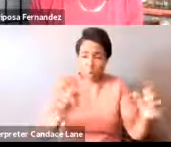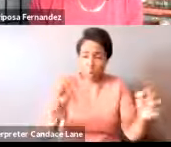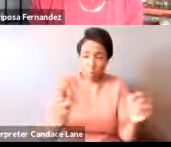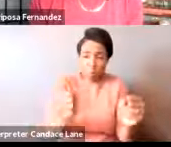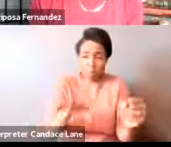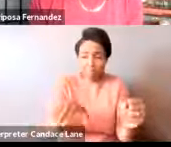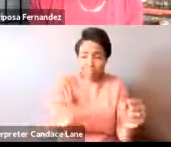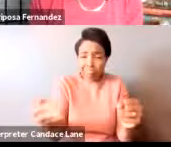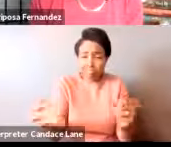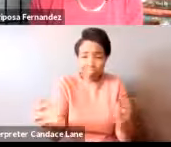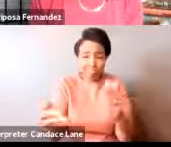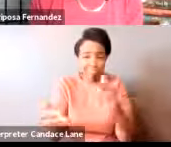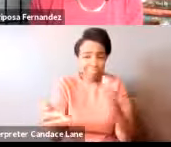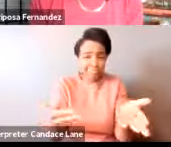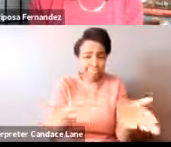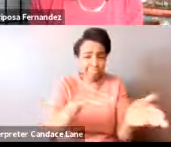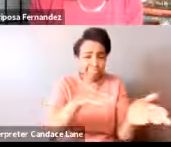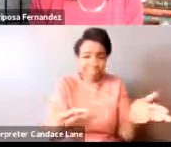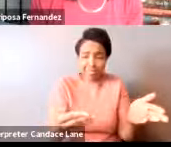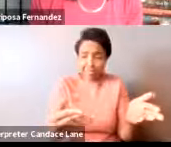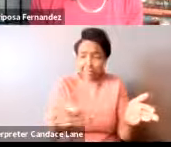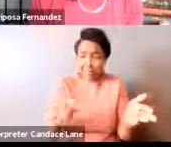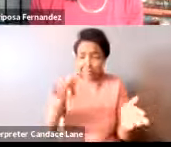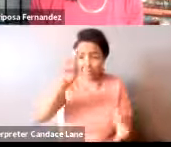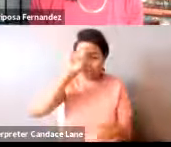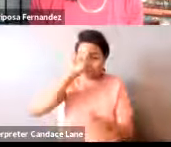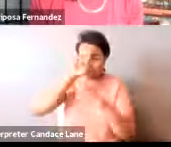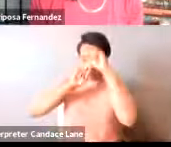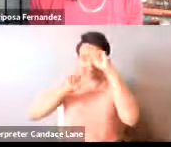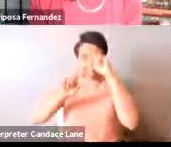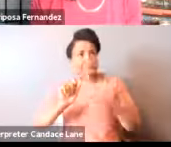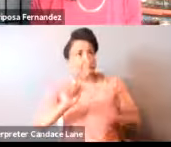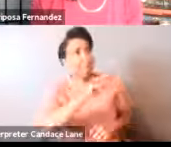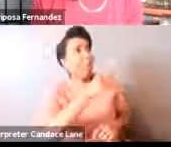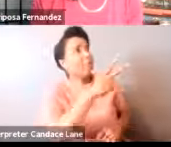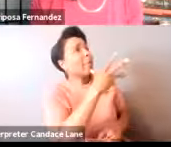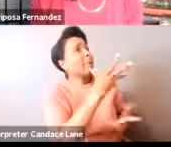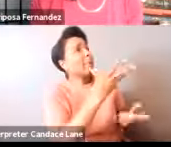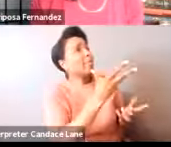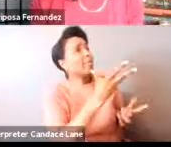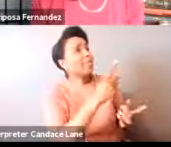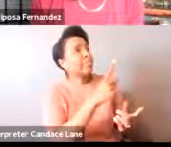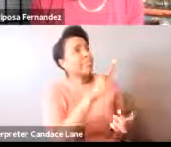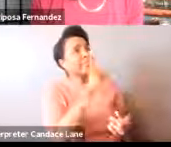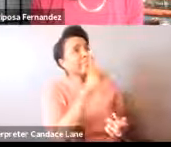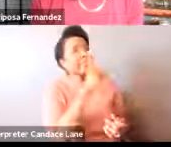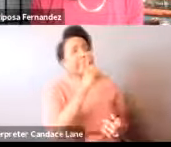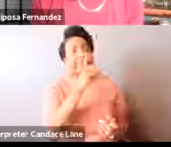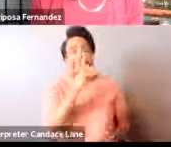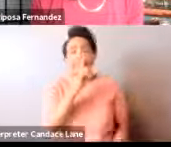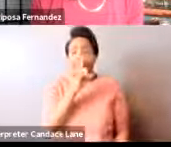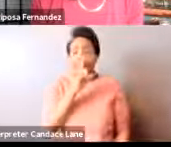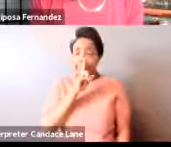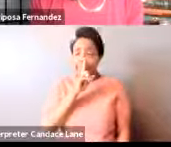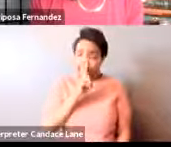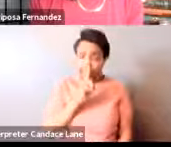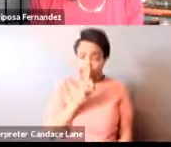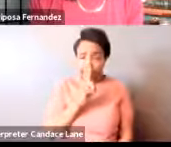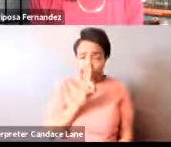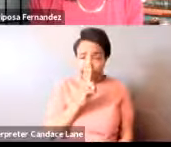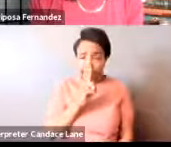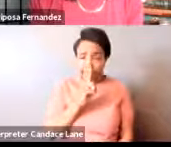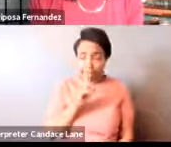Black children, into questions my mother does not answer. 1980, the year I learned against my